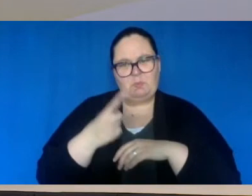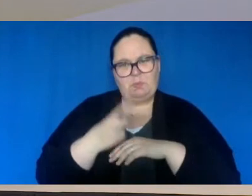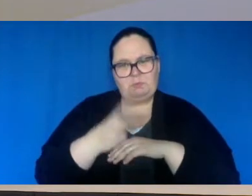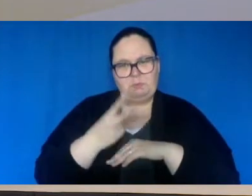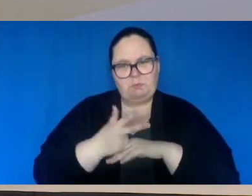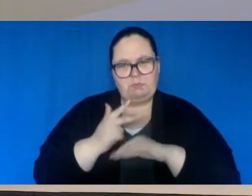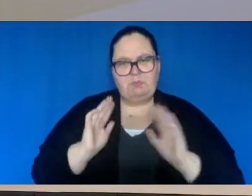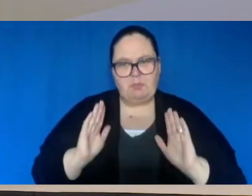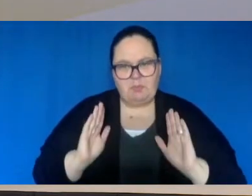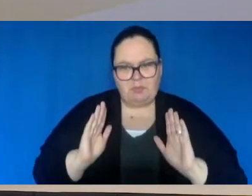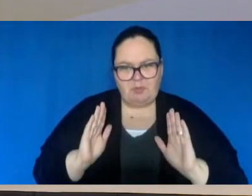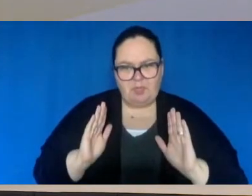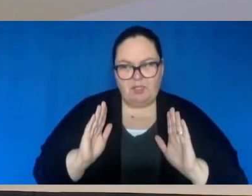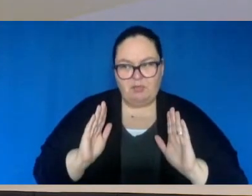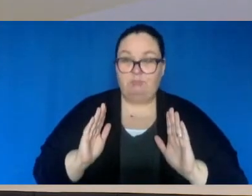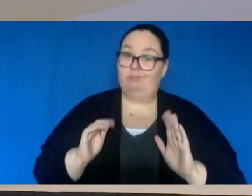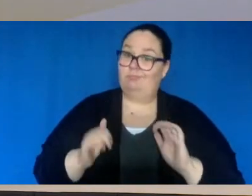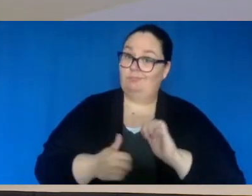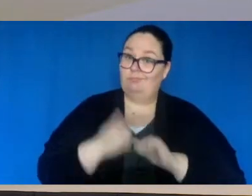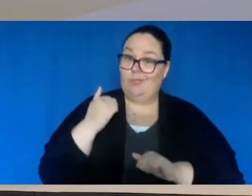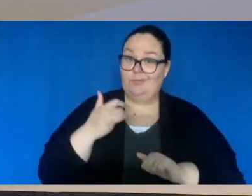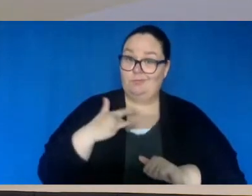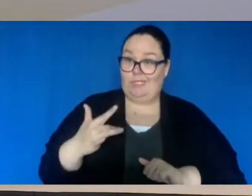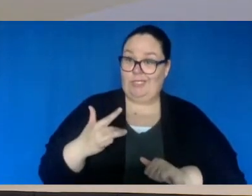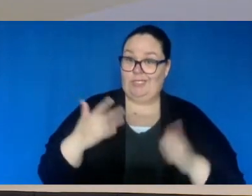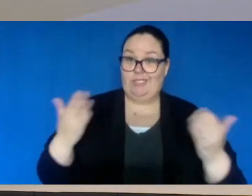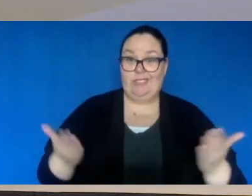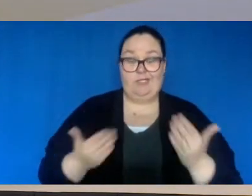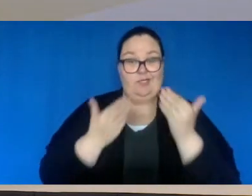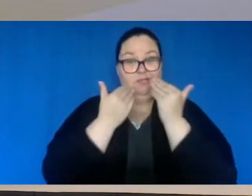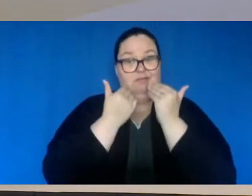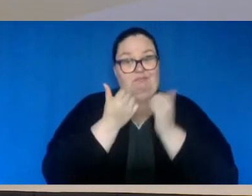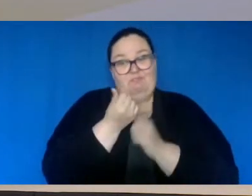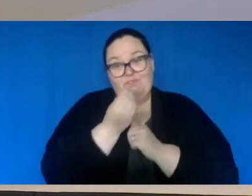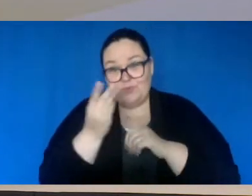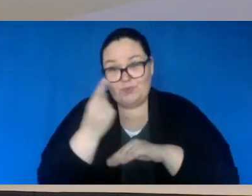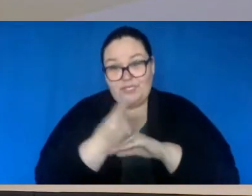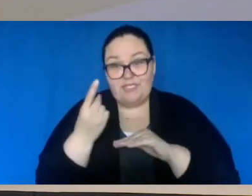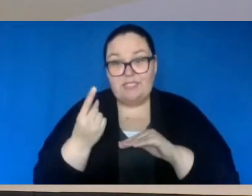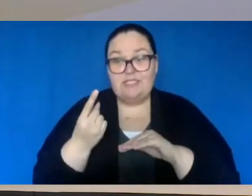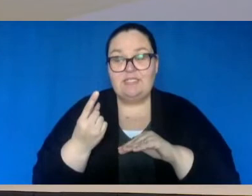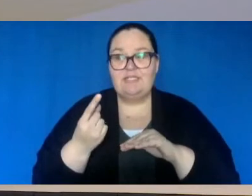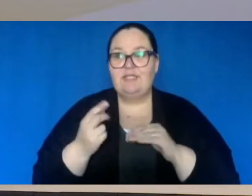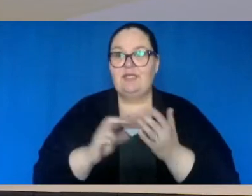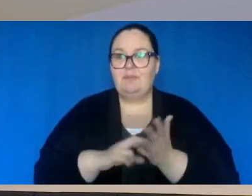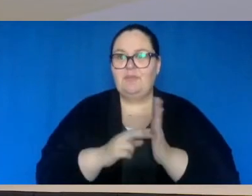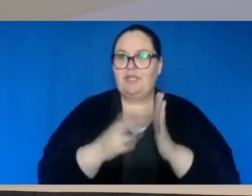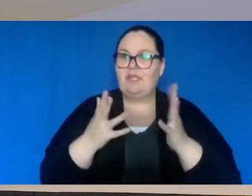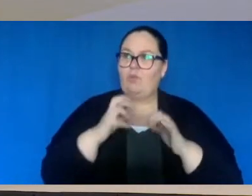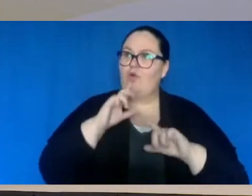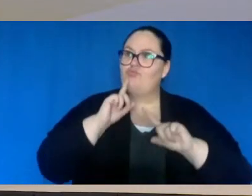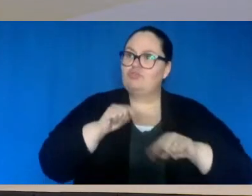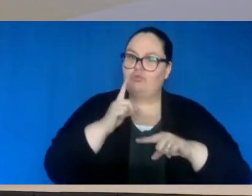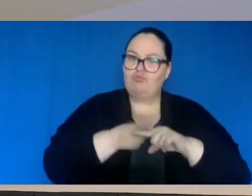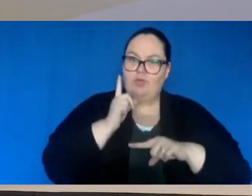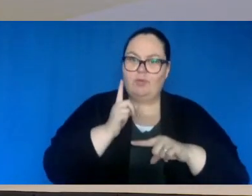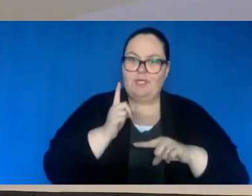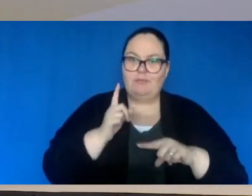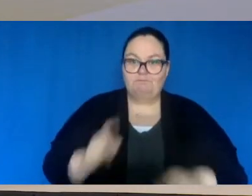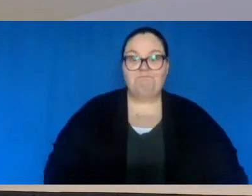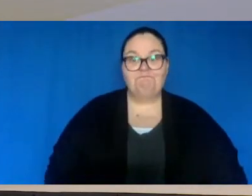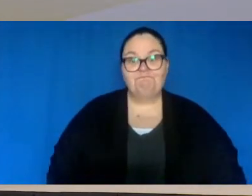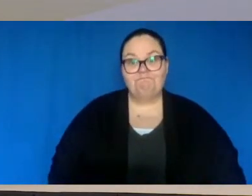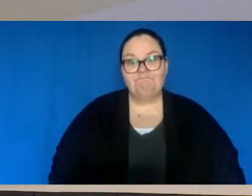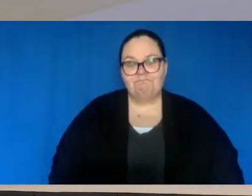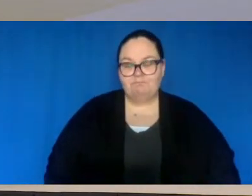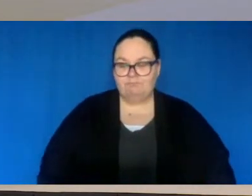them are only in the province for a limited period of time, that they do want the results back really quickly, and